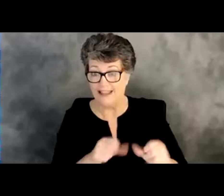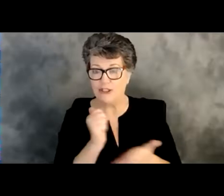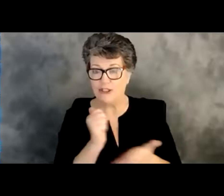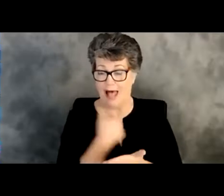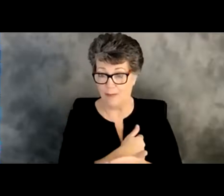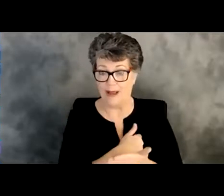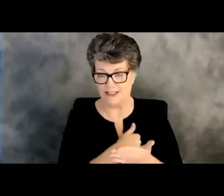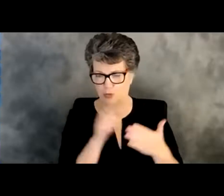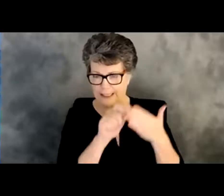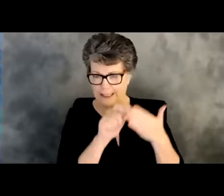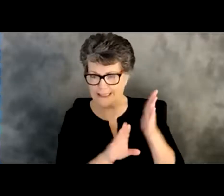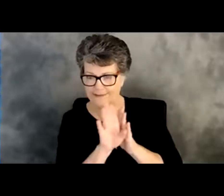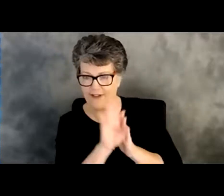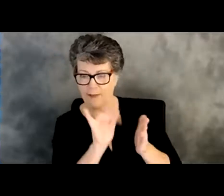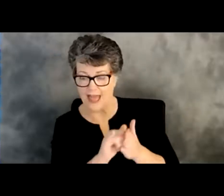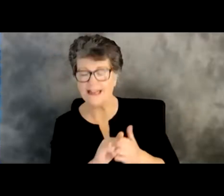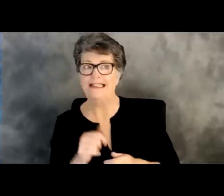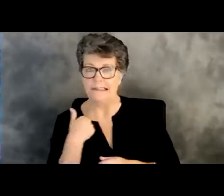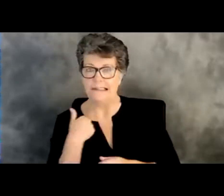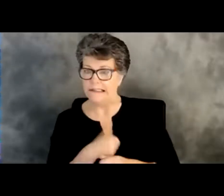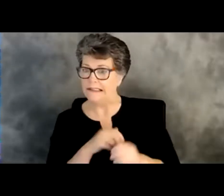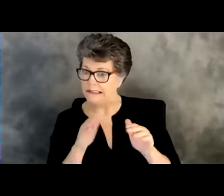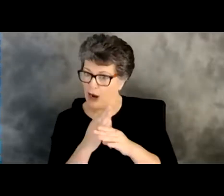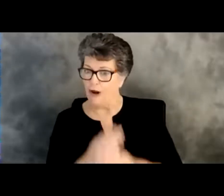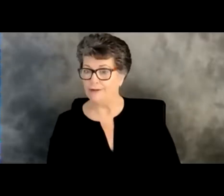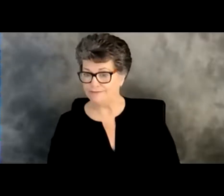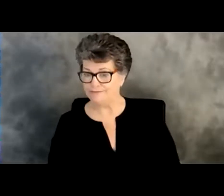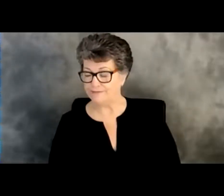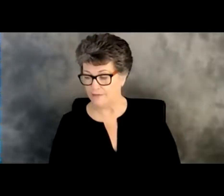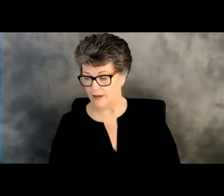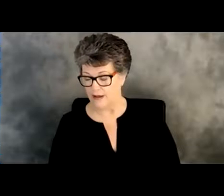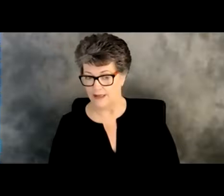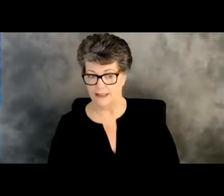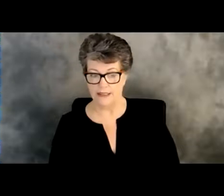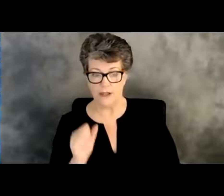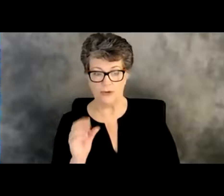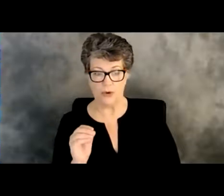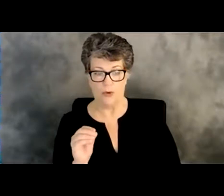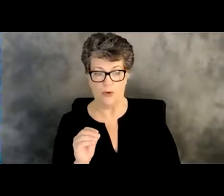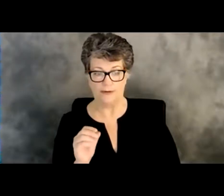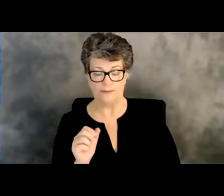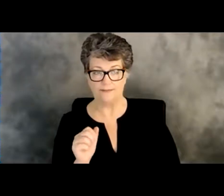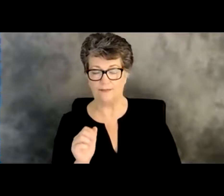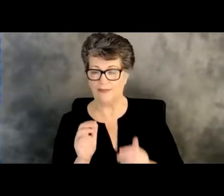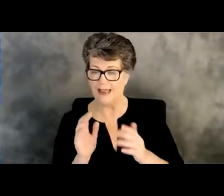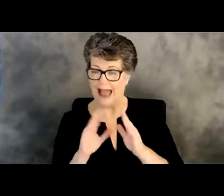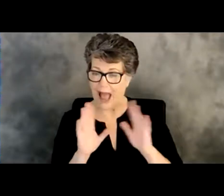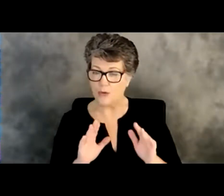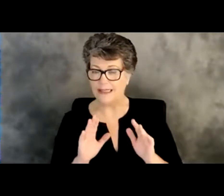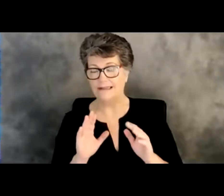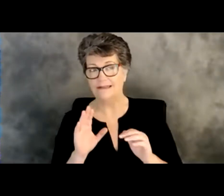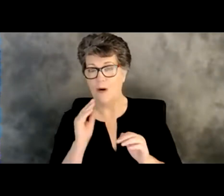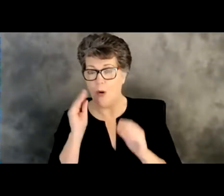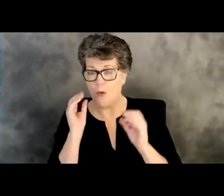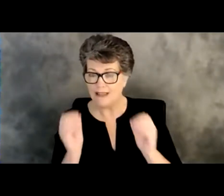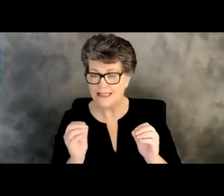chart that is where I think we're developing the sectors in some way. And so housing and homelessness, there's quite a